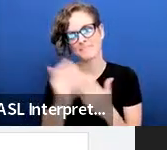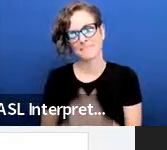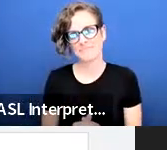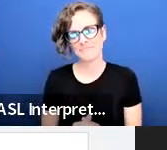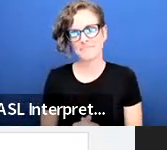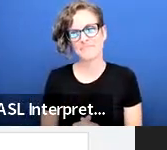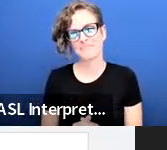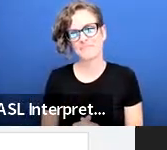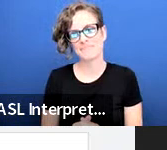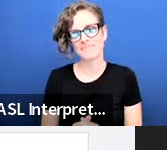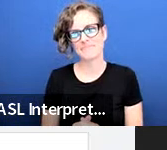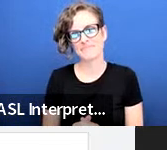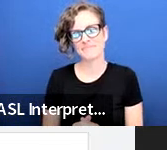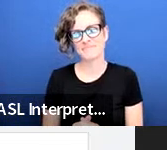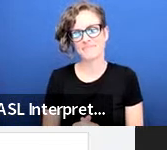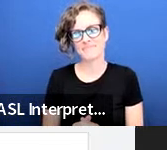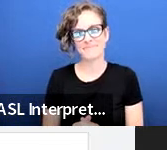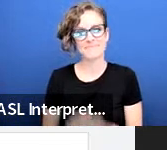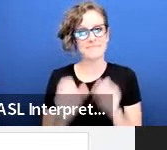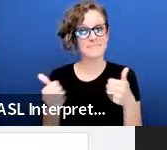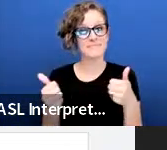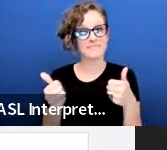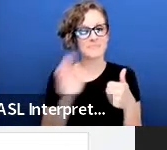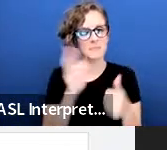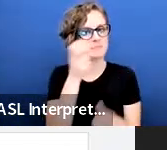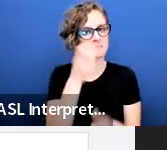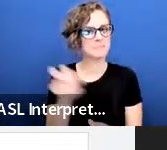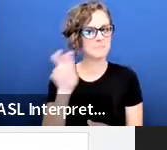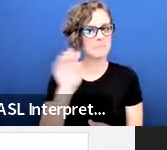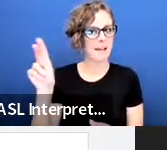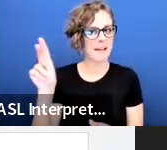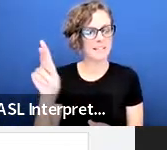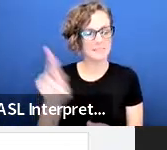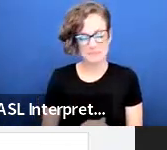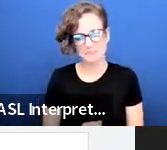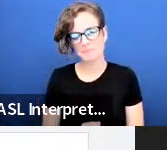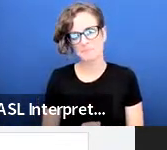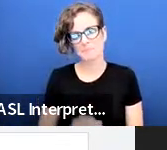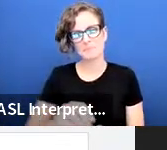knowing. Thank you. All right, I'm going to move you now. Thanks.